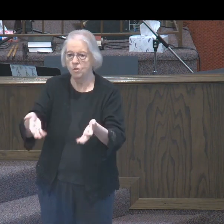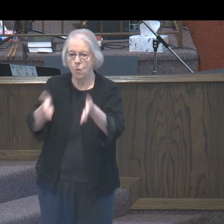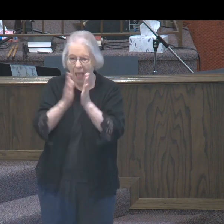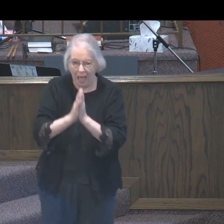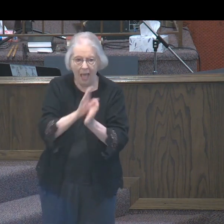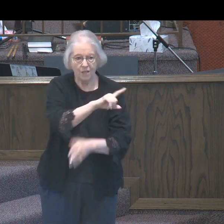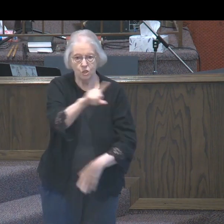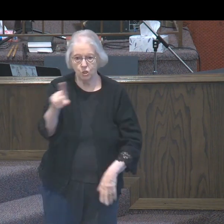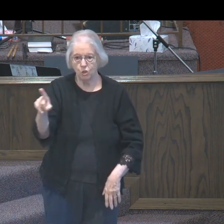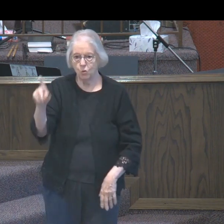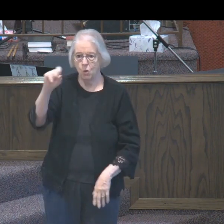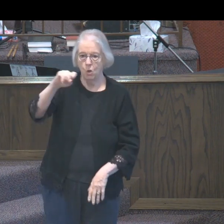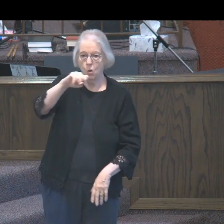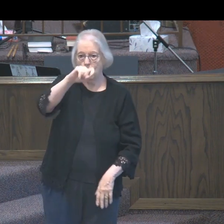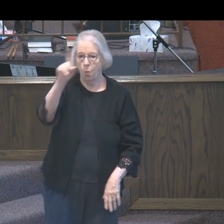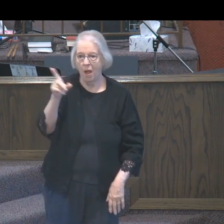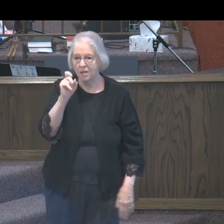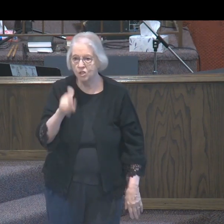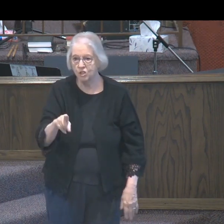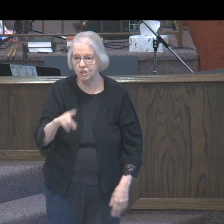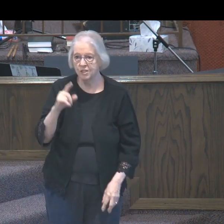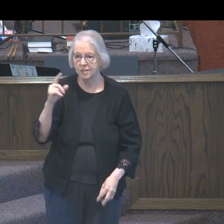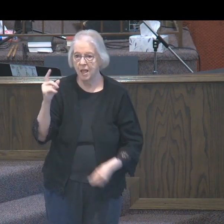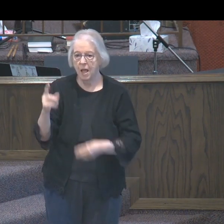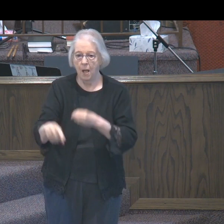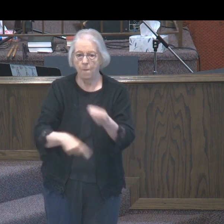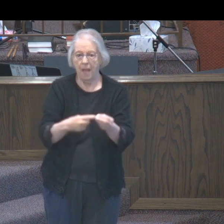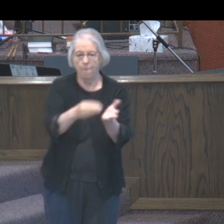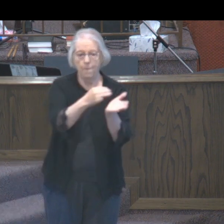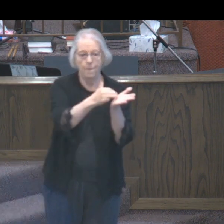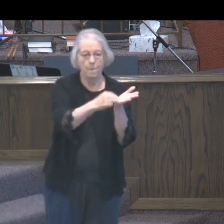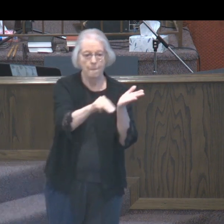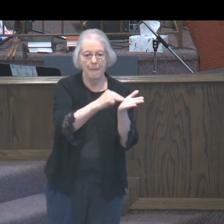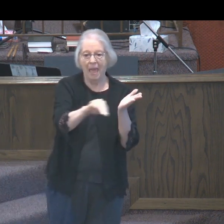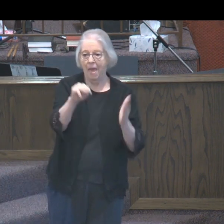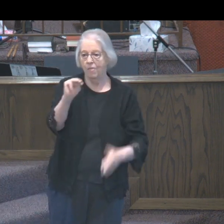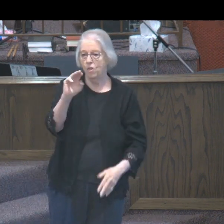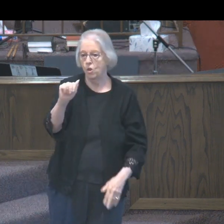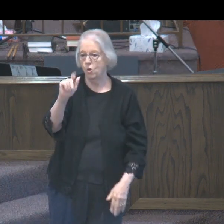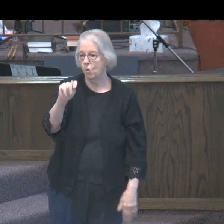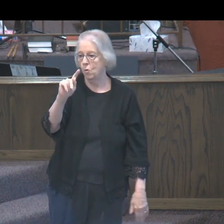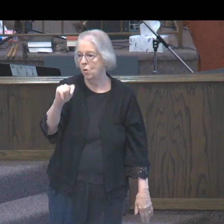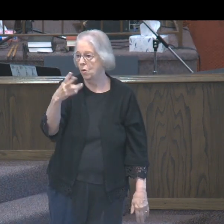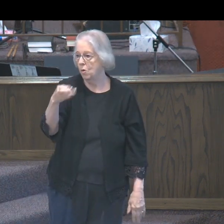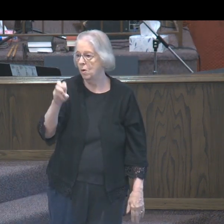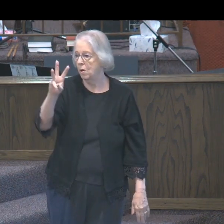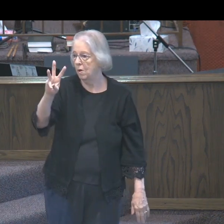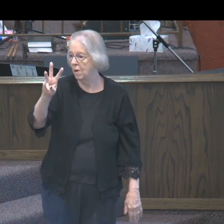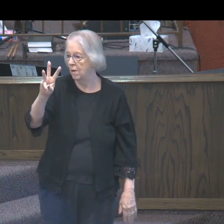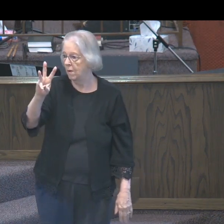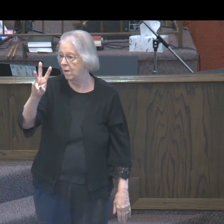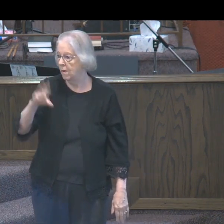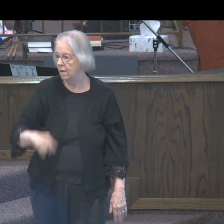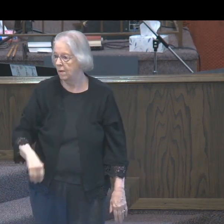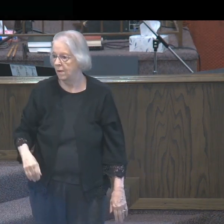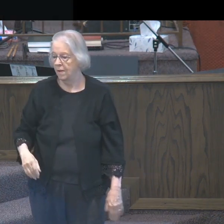I'll invite you to turn in your Bibles to Matthew chapter 6. We're going to be in probably one of the most familiar places of